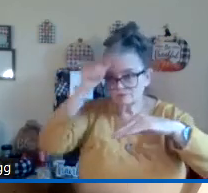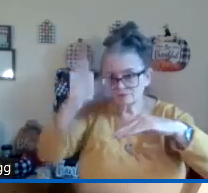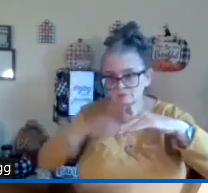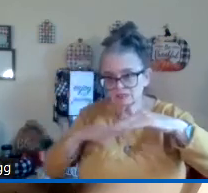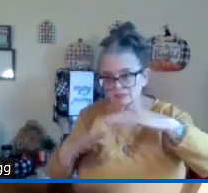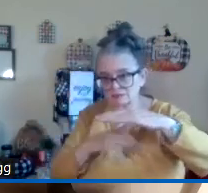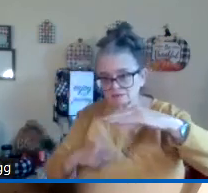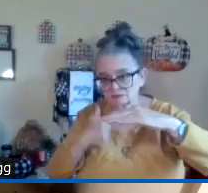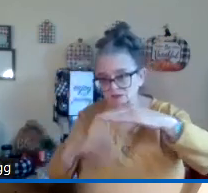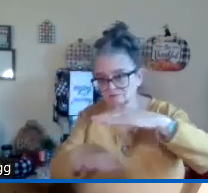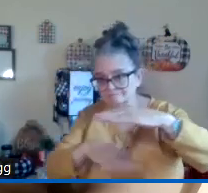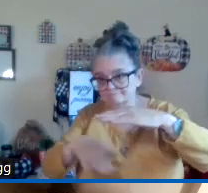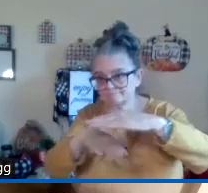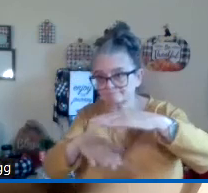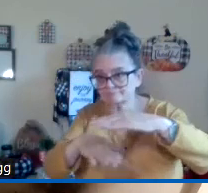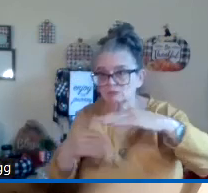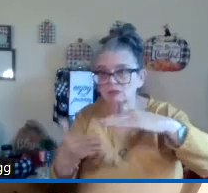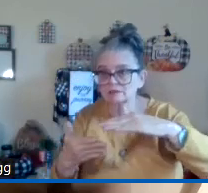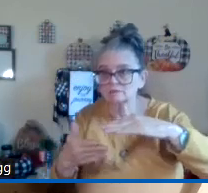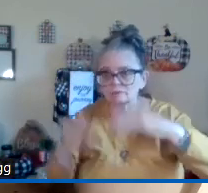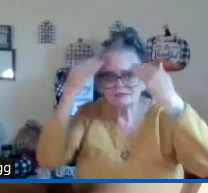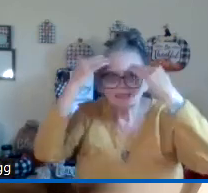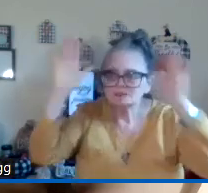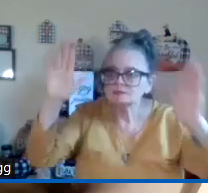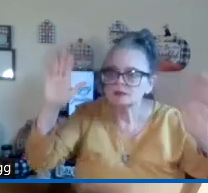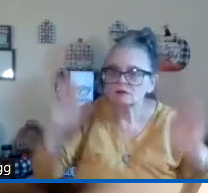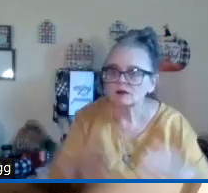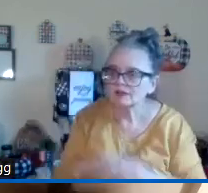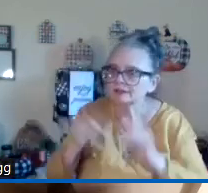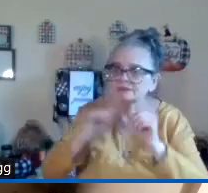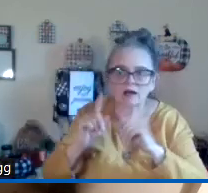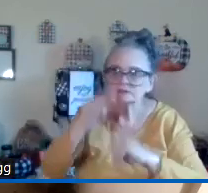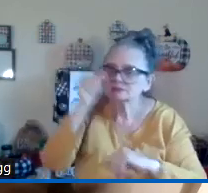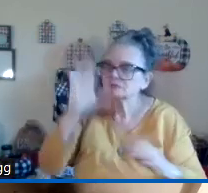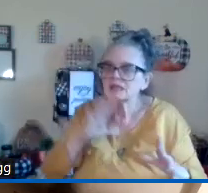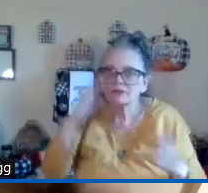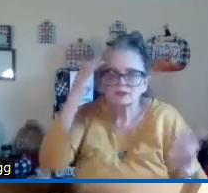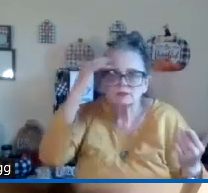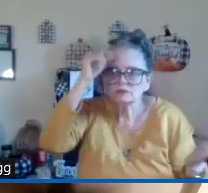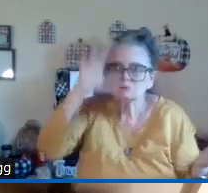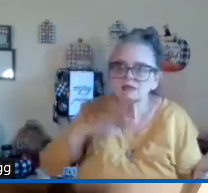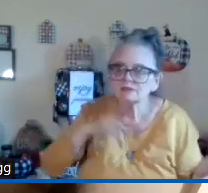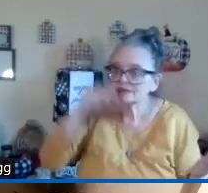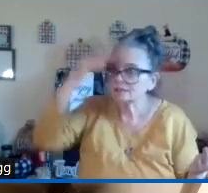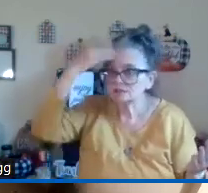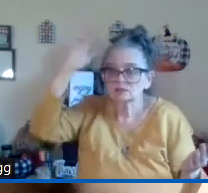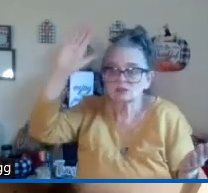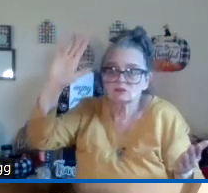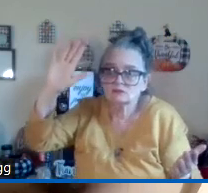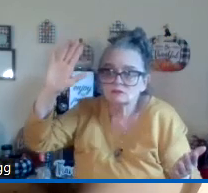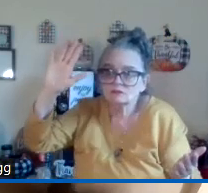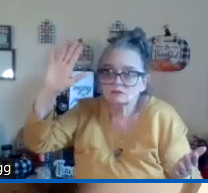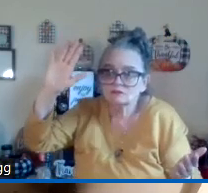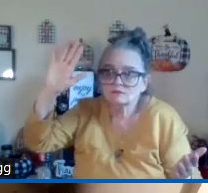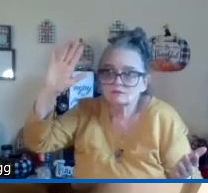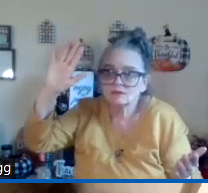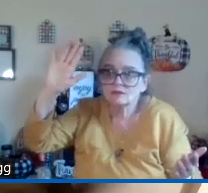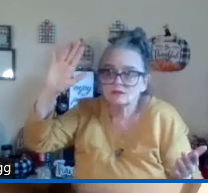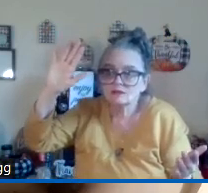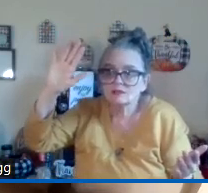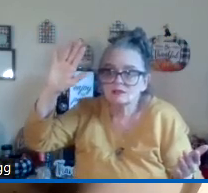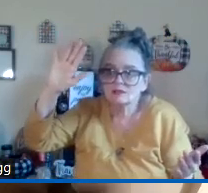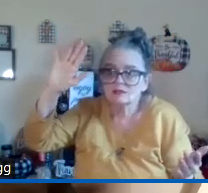met. So when those wicked people rise up, like I said, other